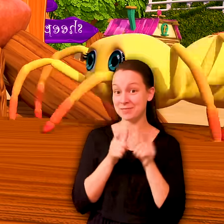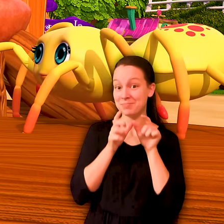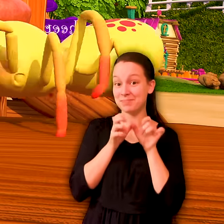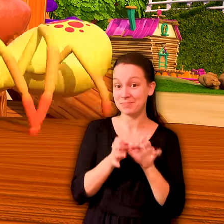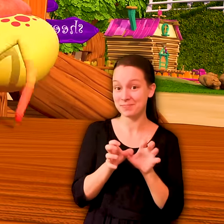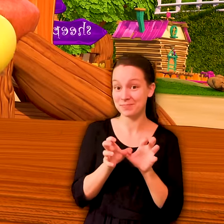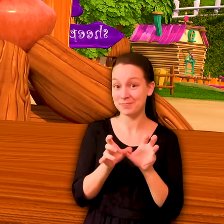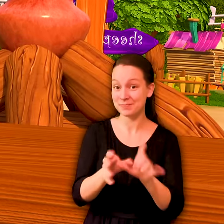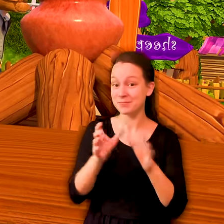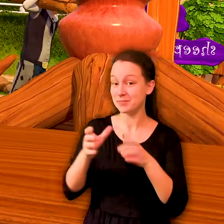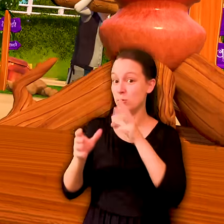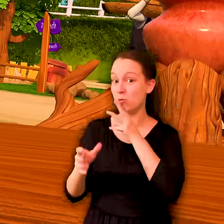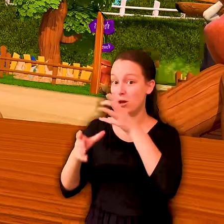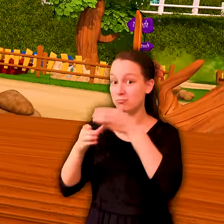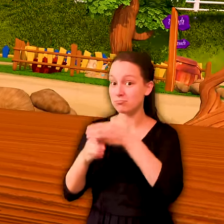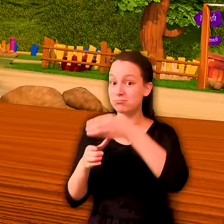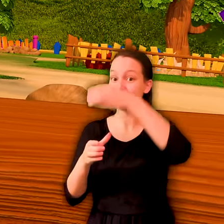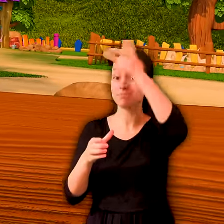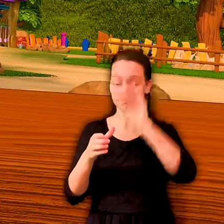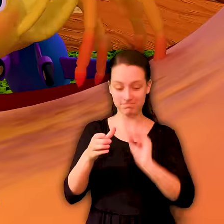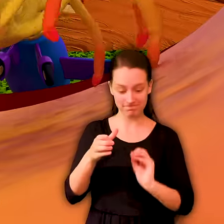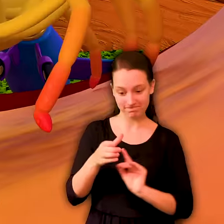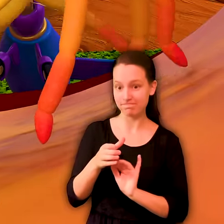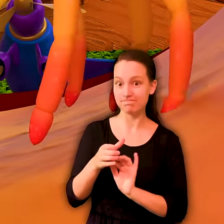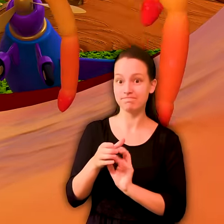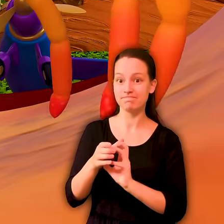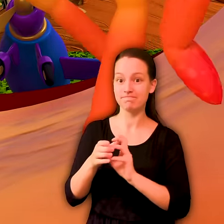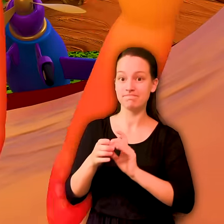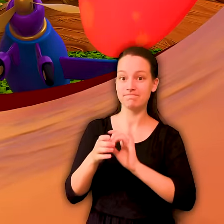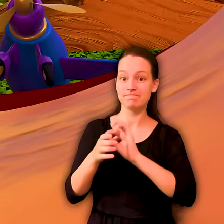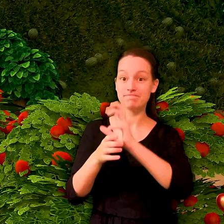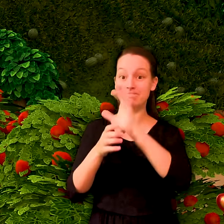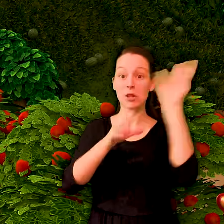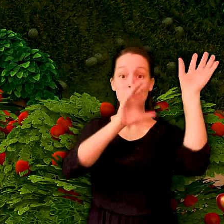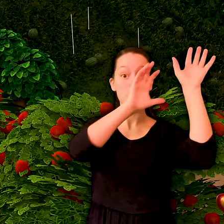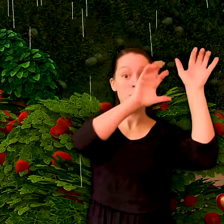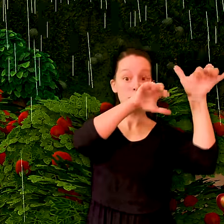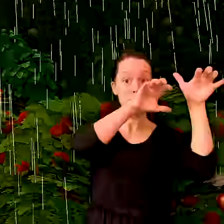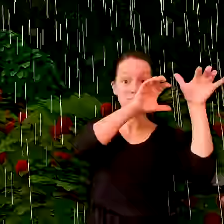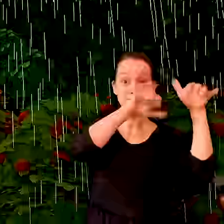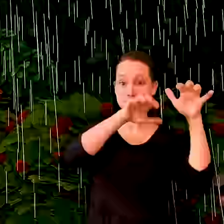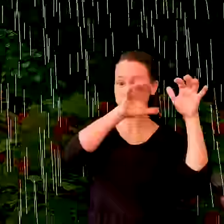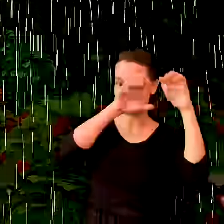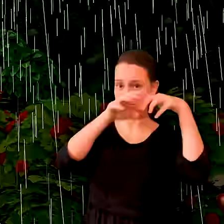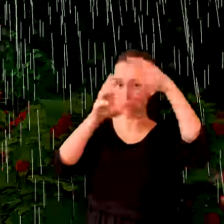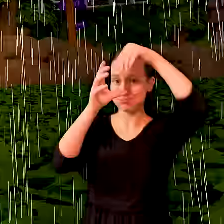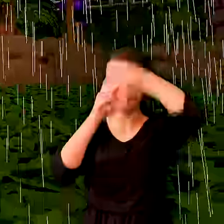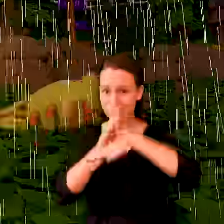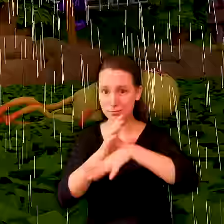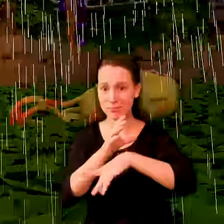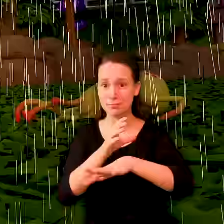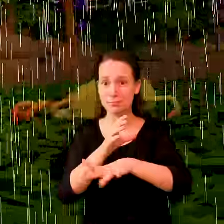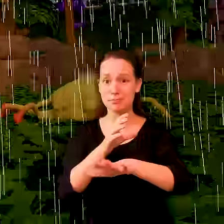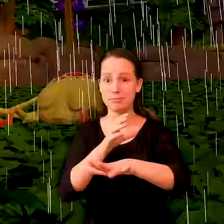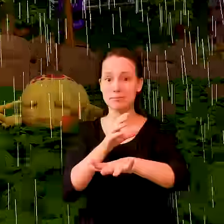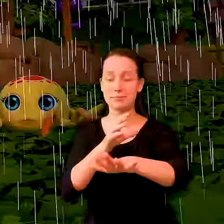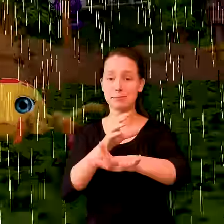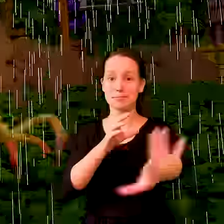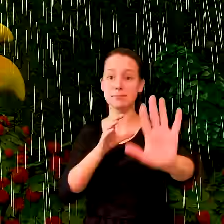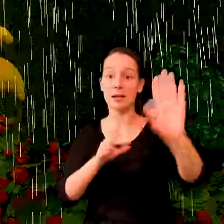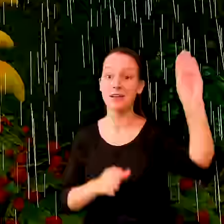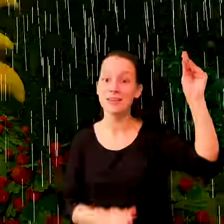the incy wincy spider climbed up the water spout down came the rain and washed the spider